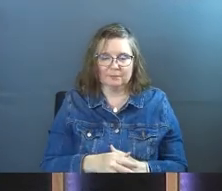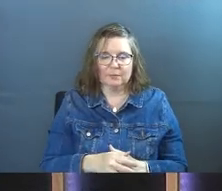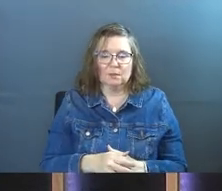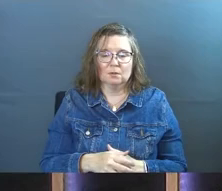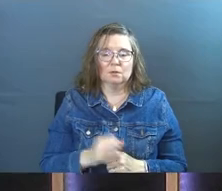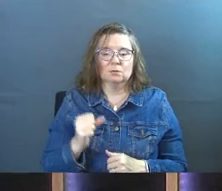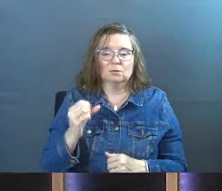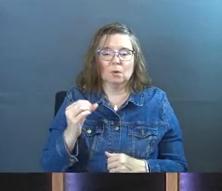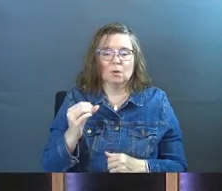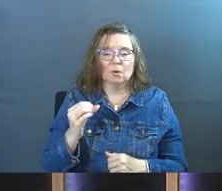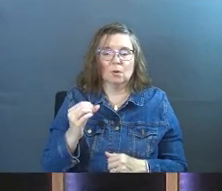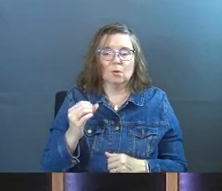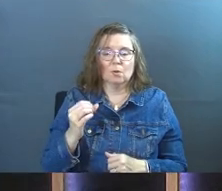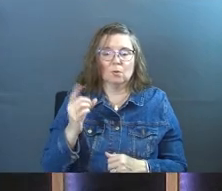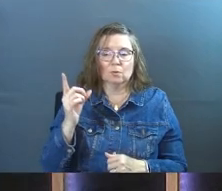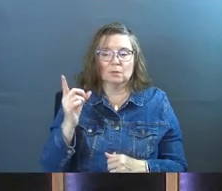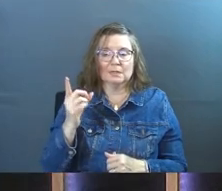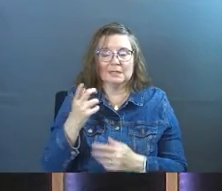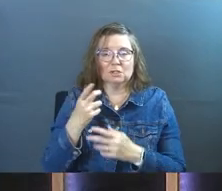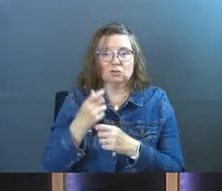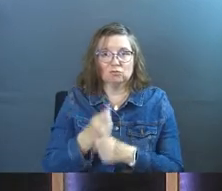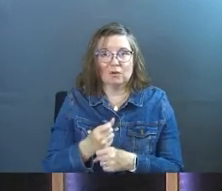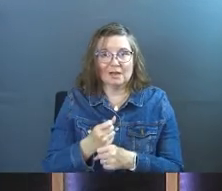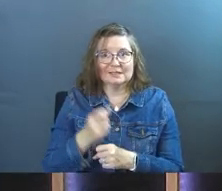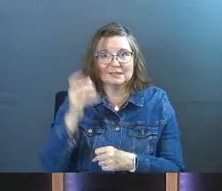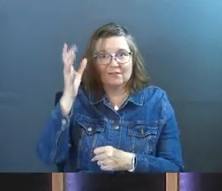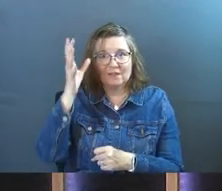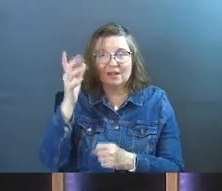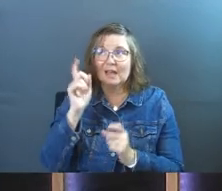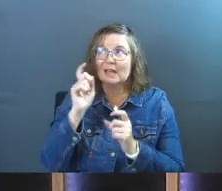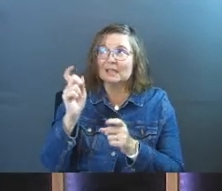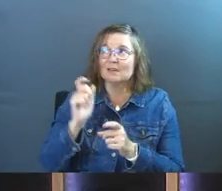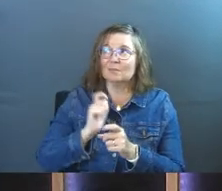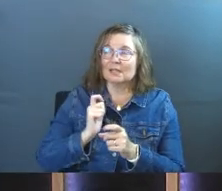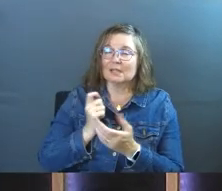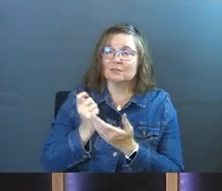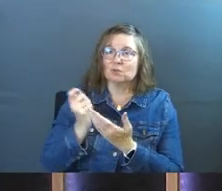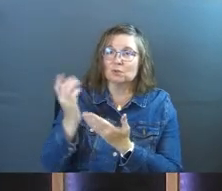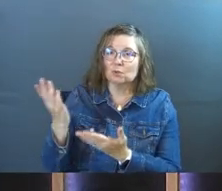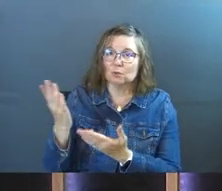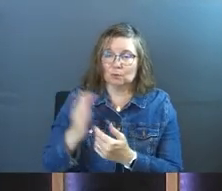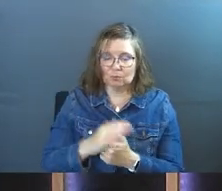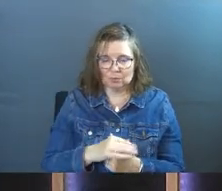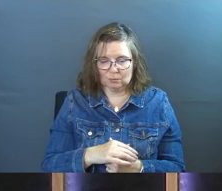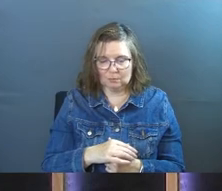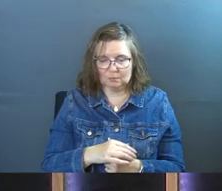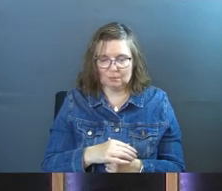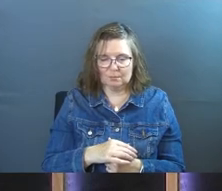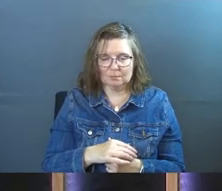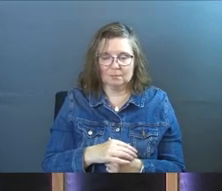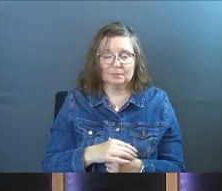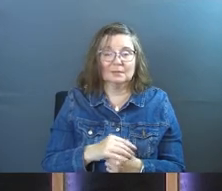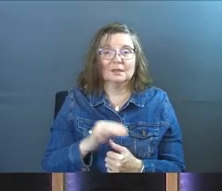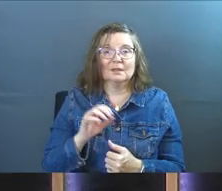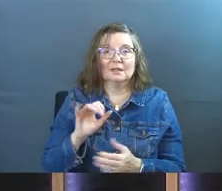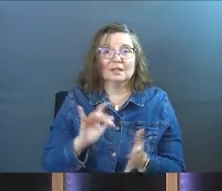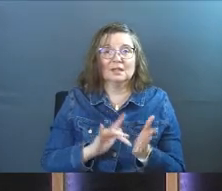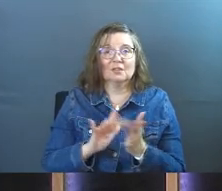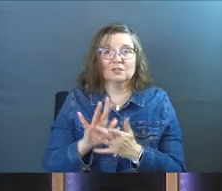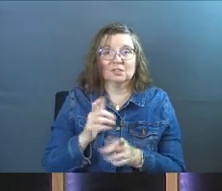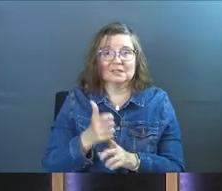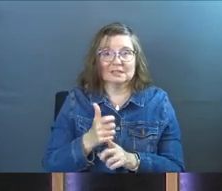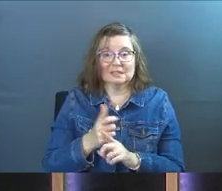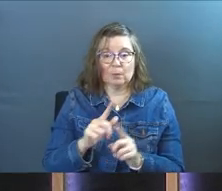And so he trusts the Father and says, "I give myself to you." Even Jesus